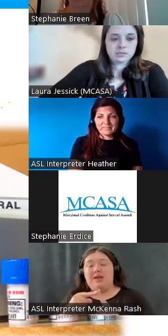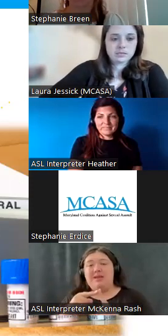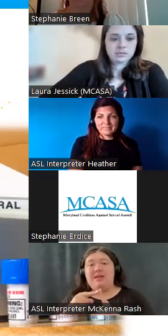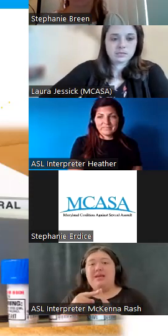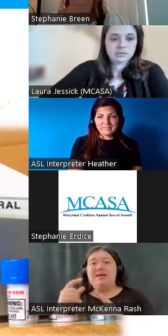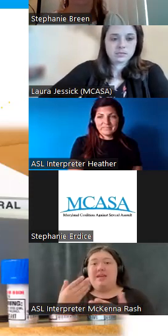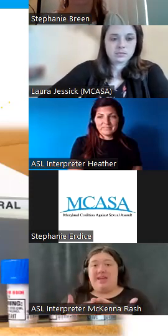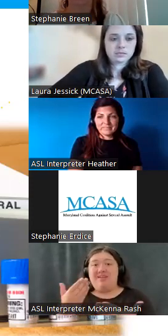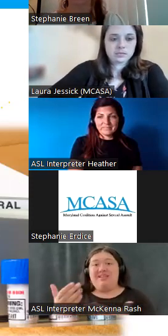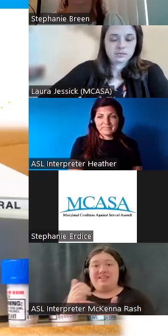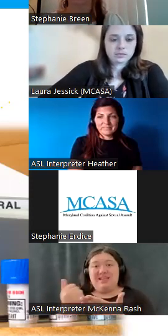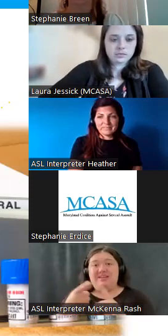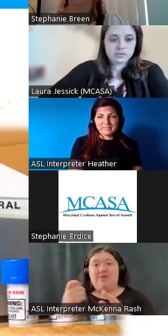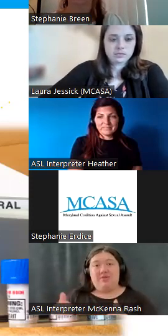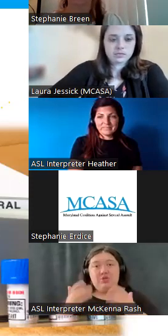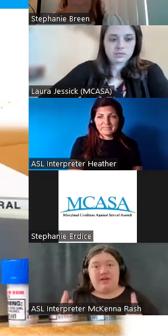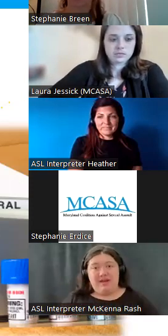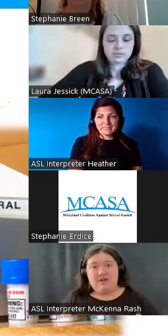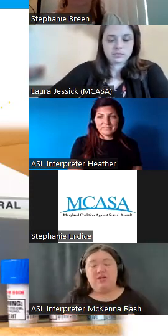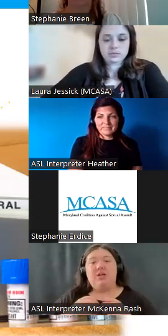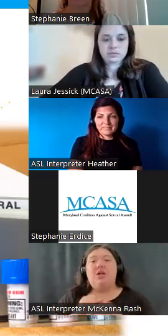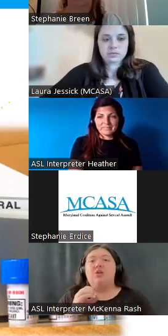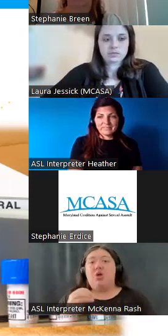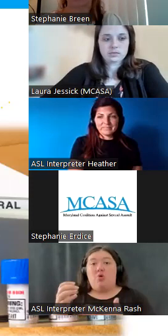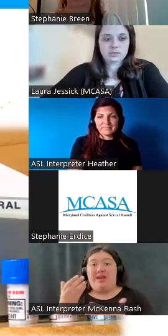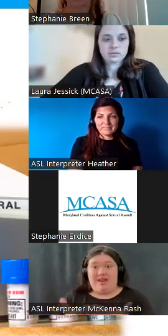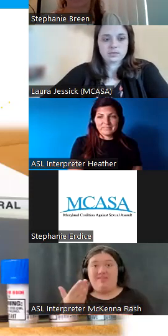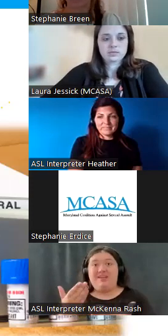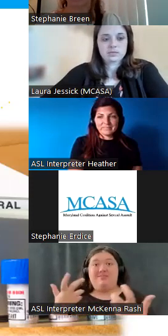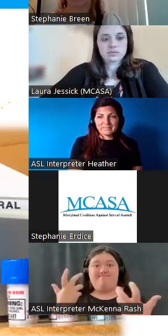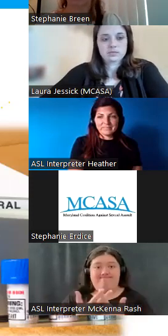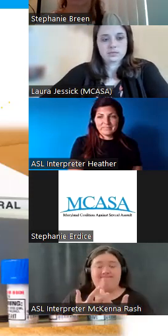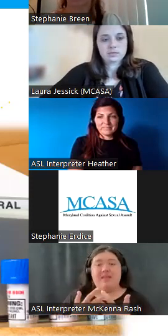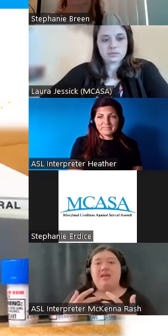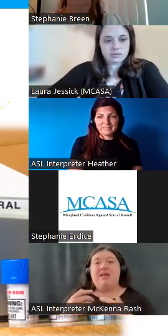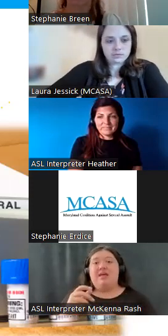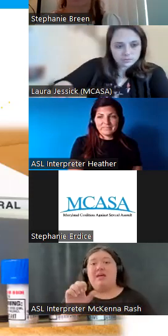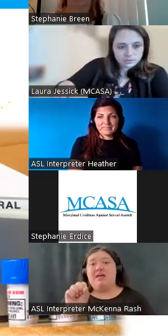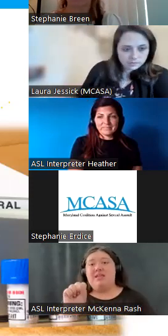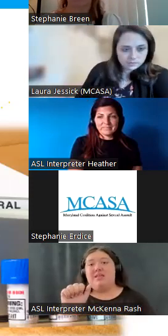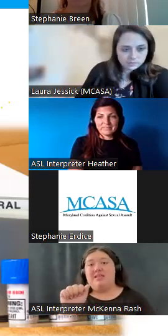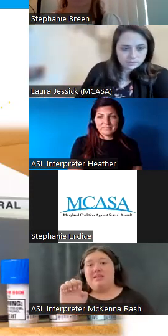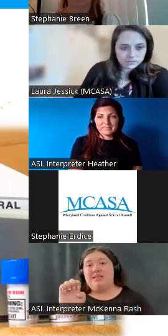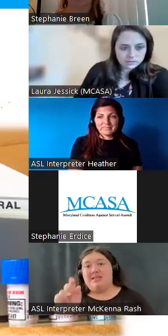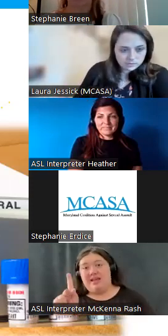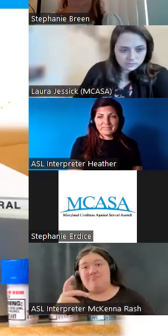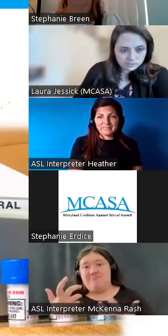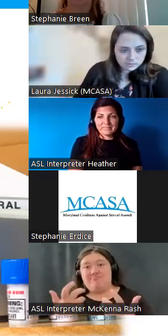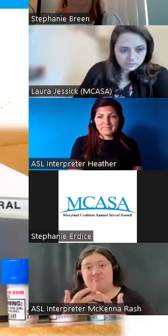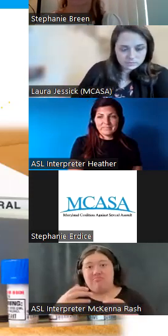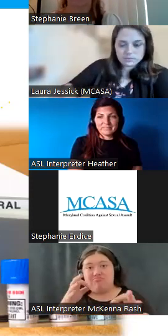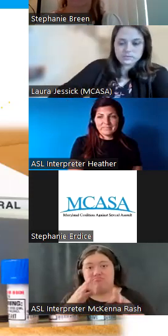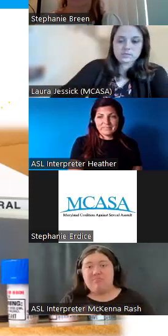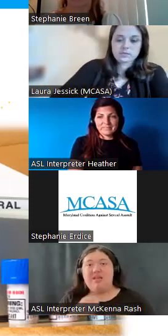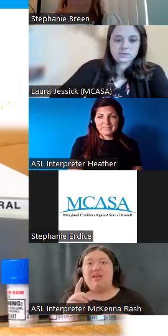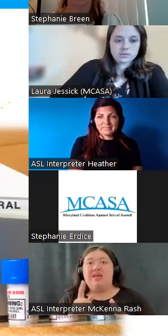survivor. So if evidence collected from a survivor meets the definition of a SAEK, then certain requirements are imposed related to